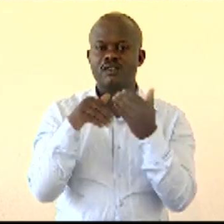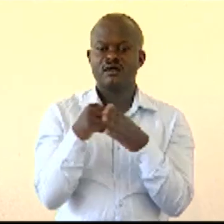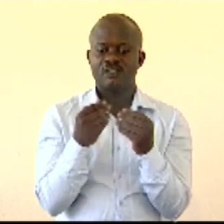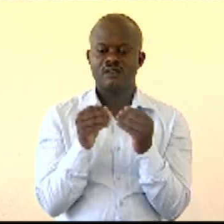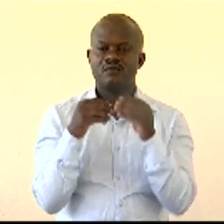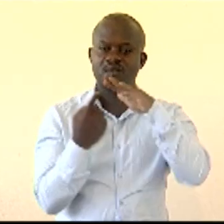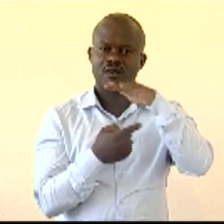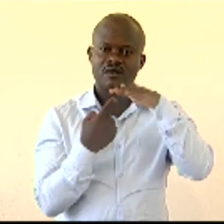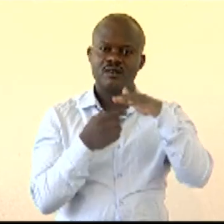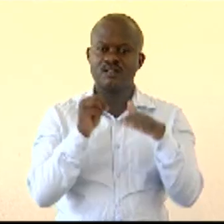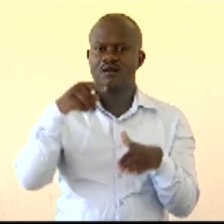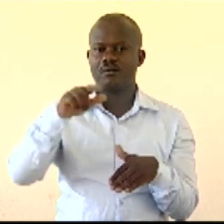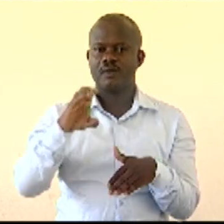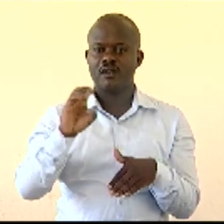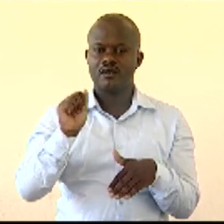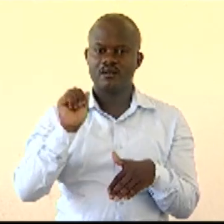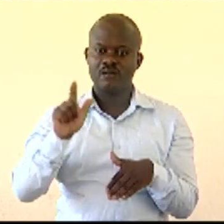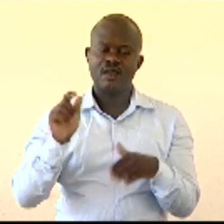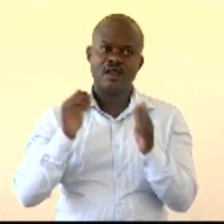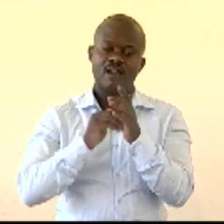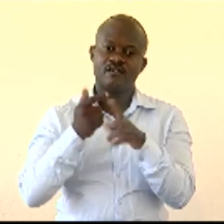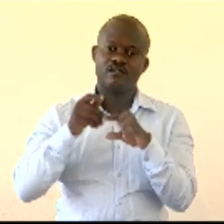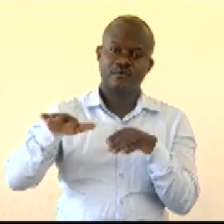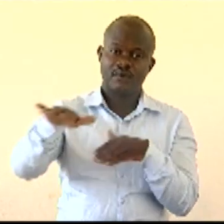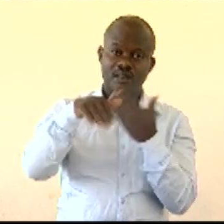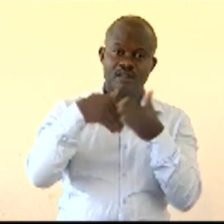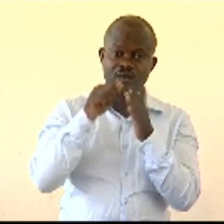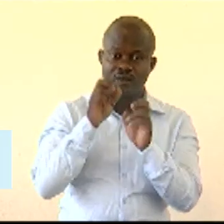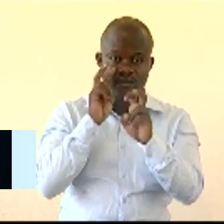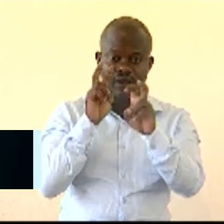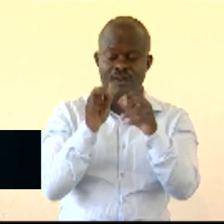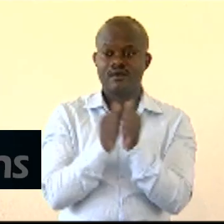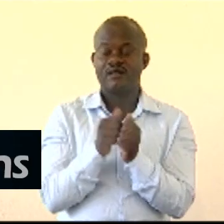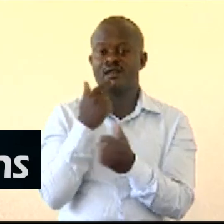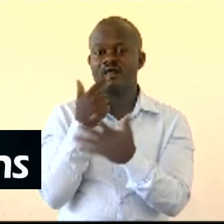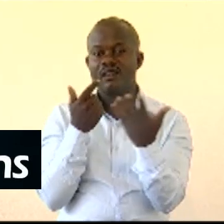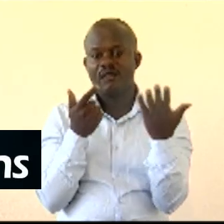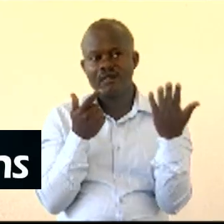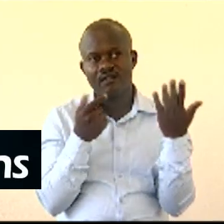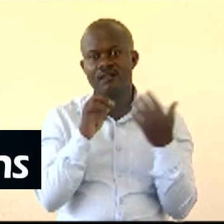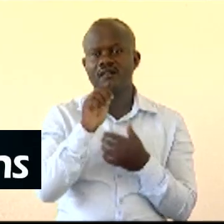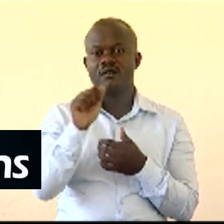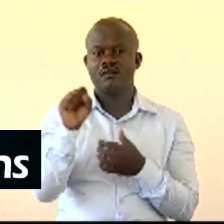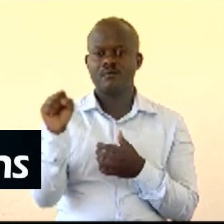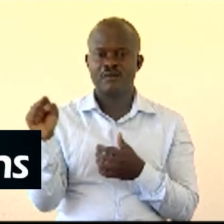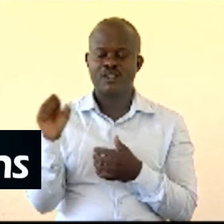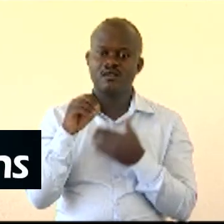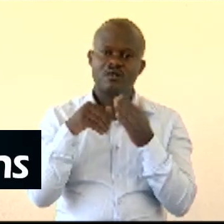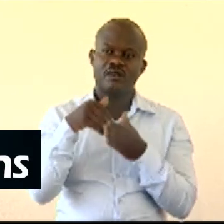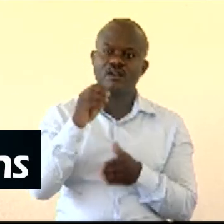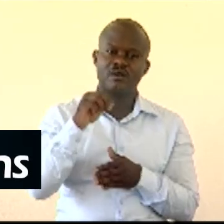is the empirical formula, and from there, you can find the mass of the empirical